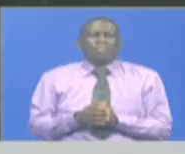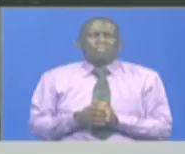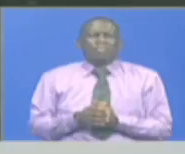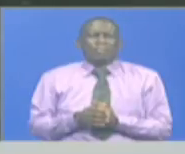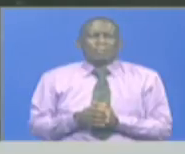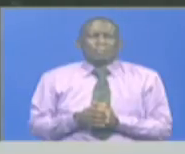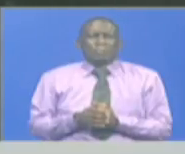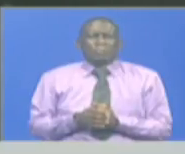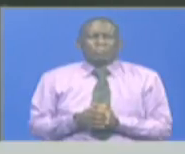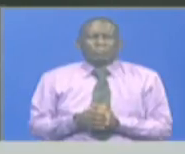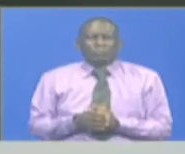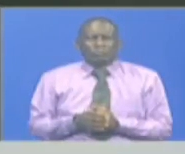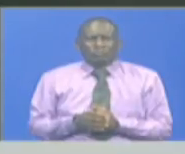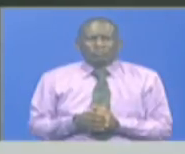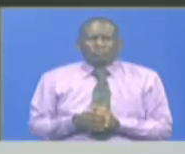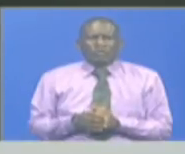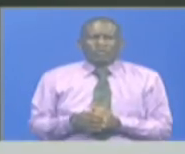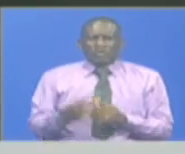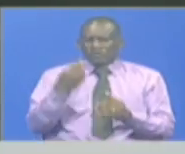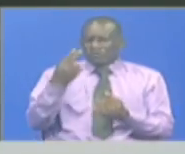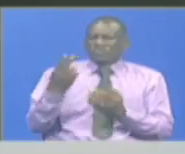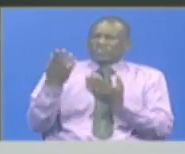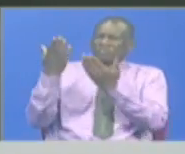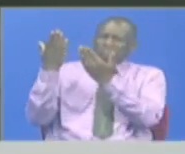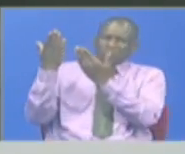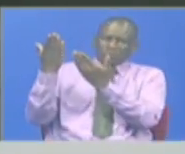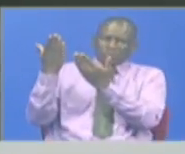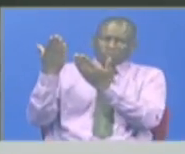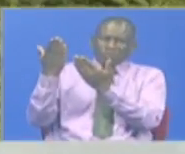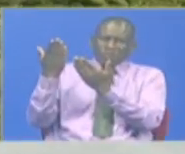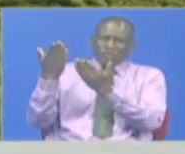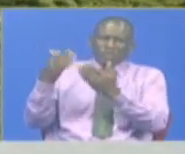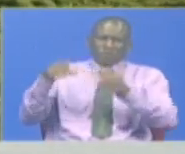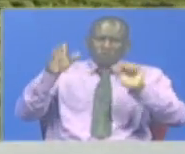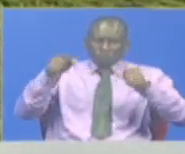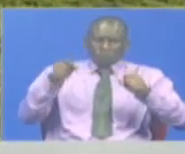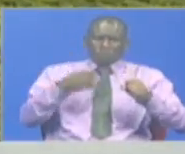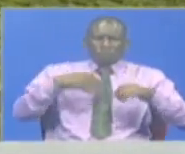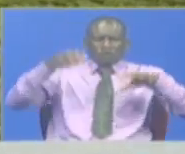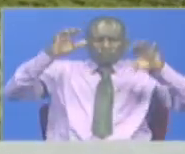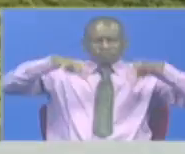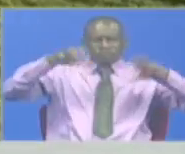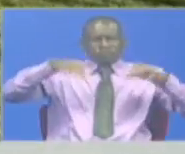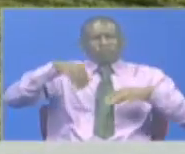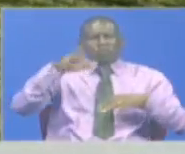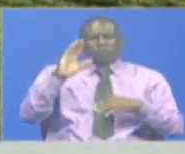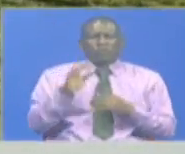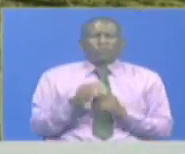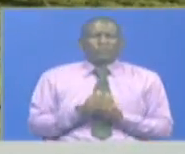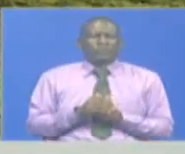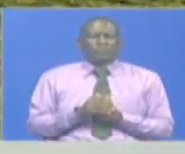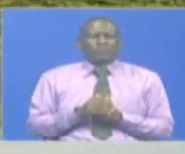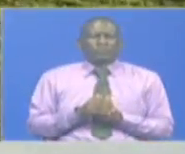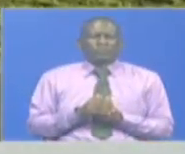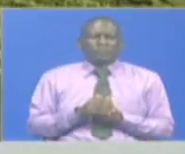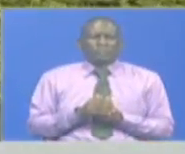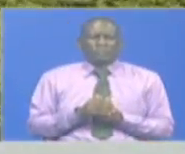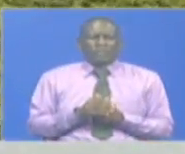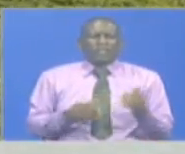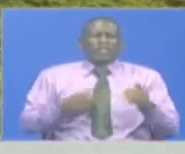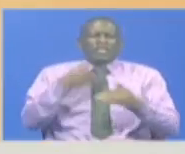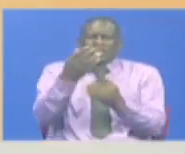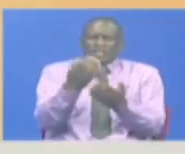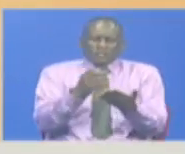The forecast is still a dark, gloomy cloud that could bring parts of the country more than just moisture in the next few